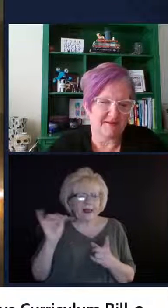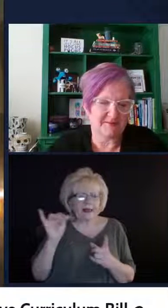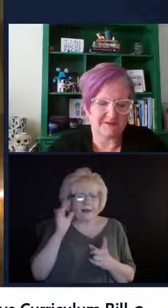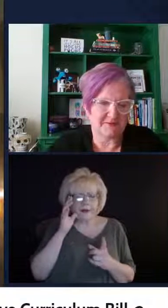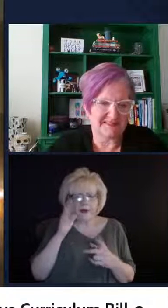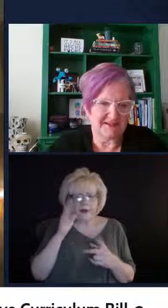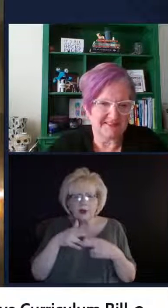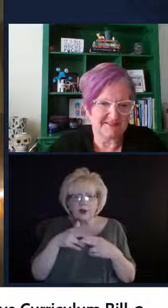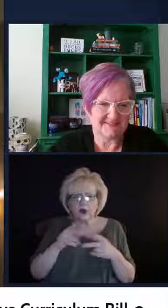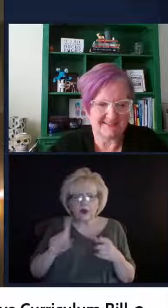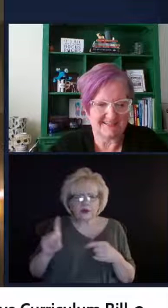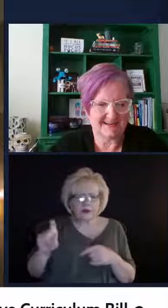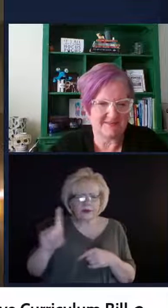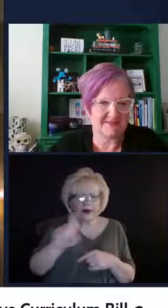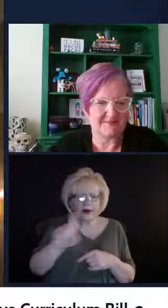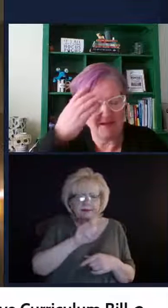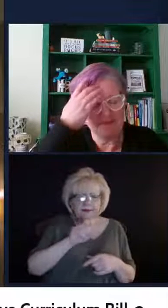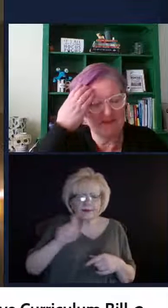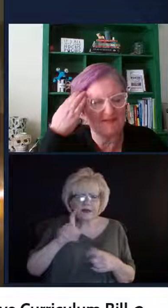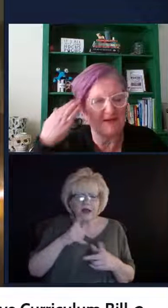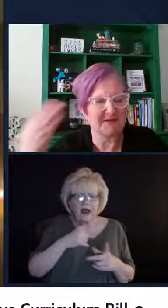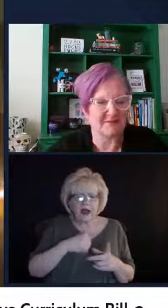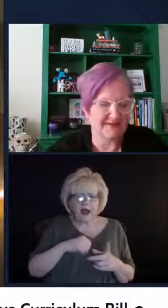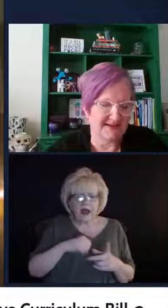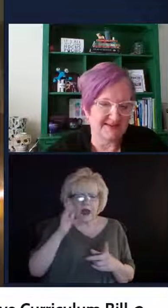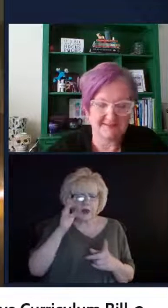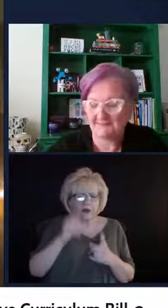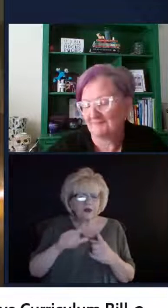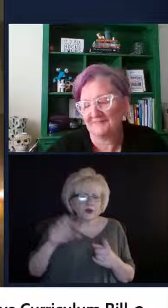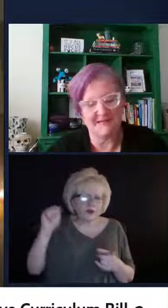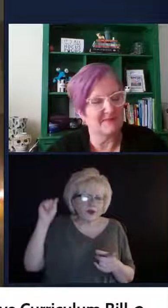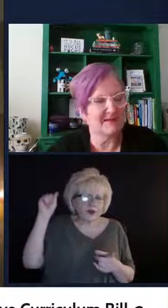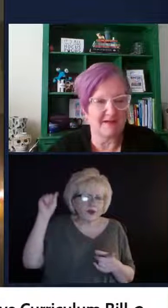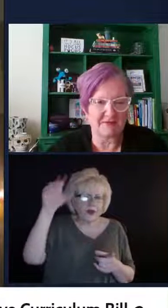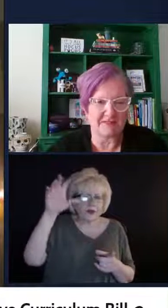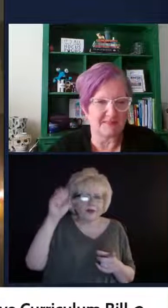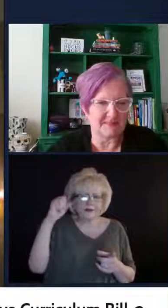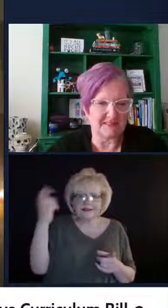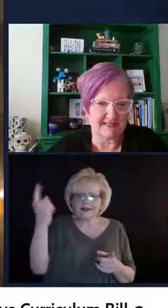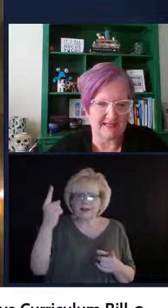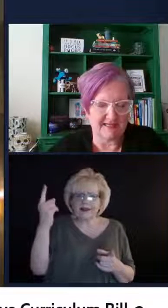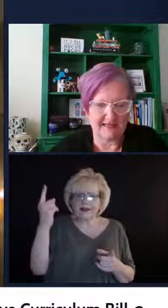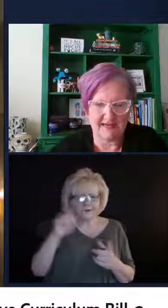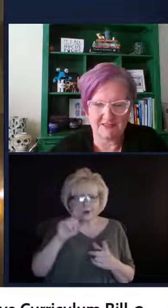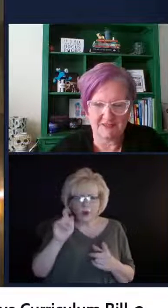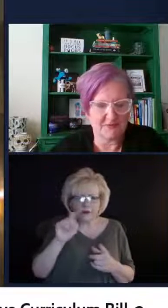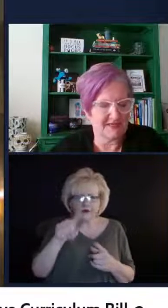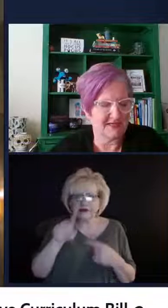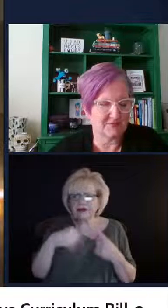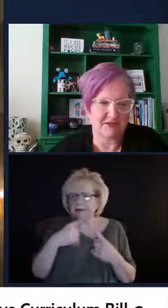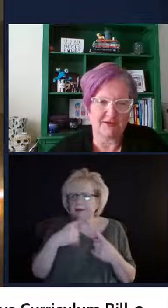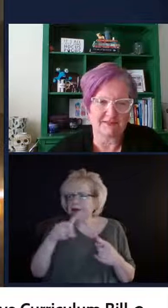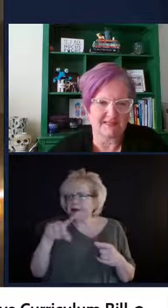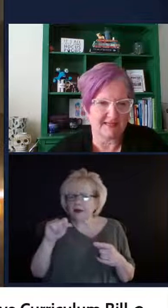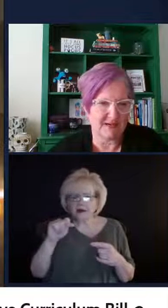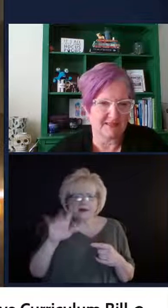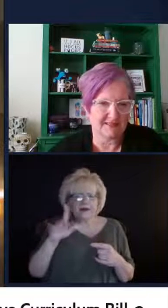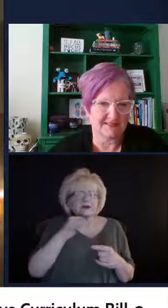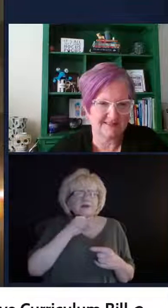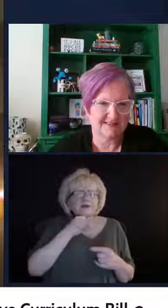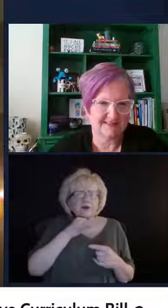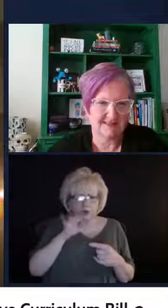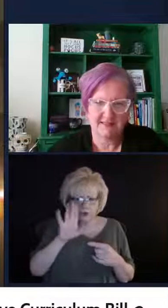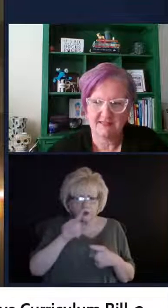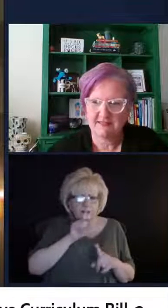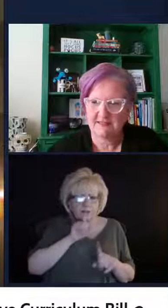my grandmother always called it, where I'm gonna throw out something around disability, and I just want to hear what you have to say about